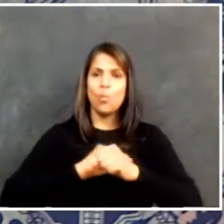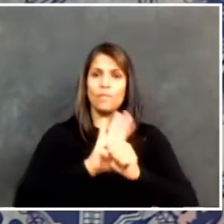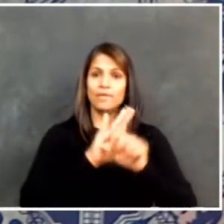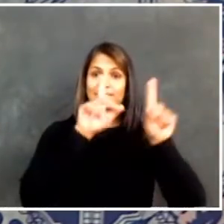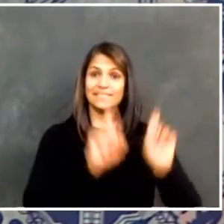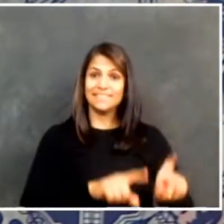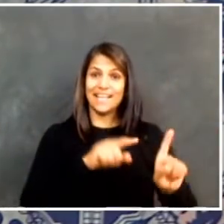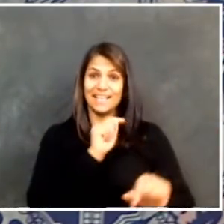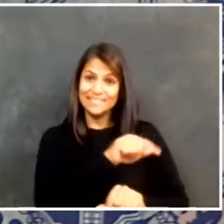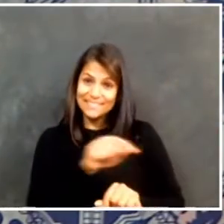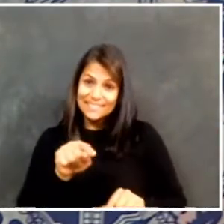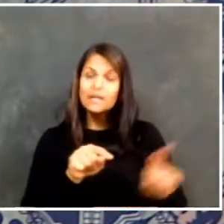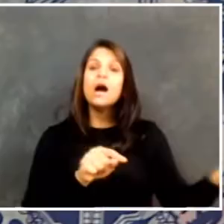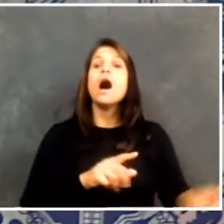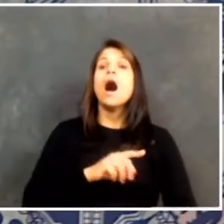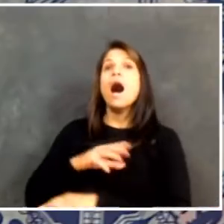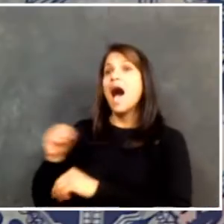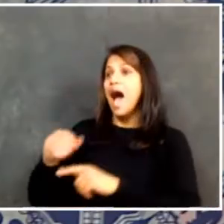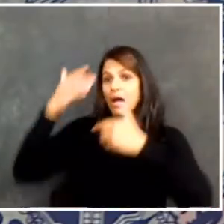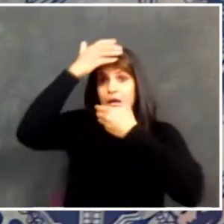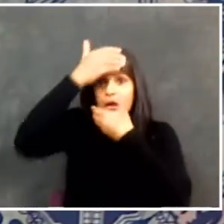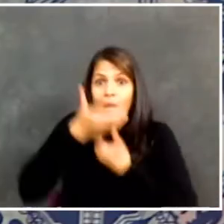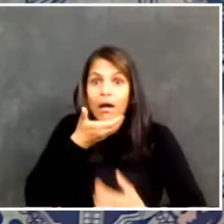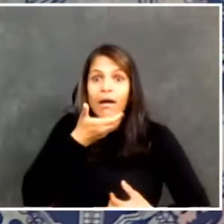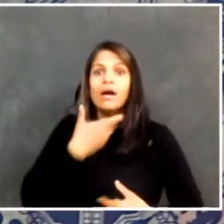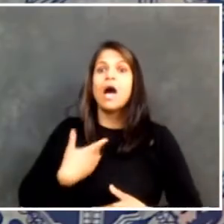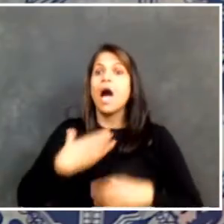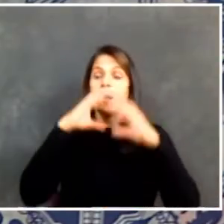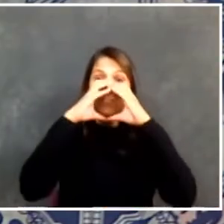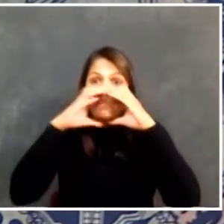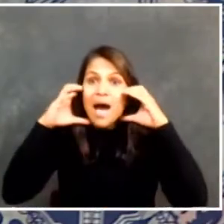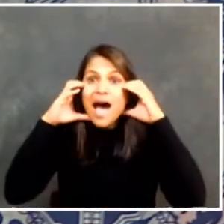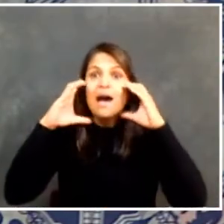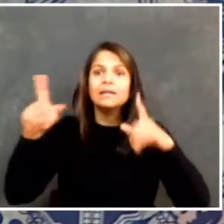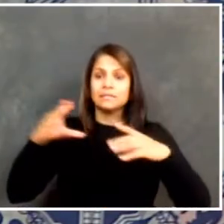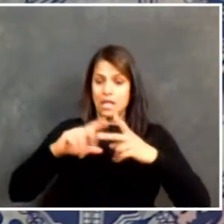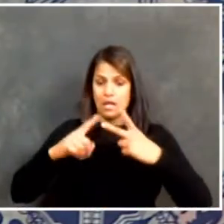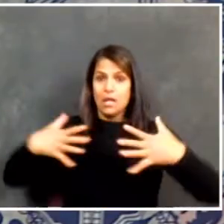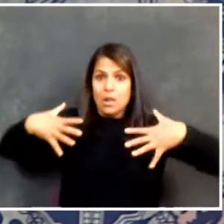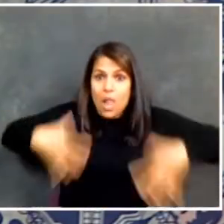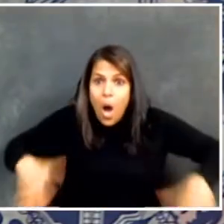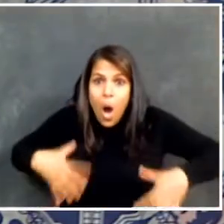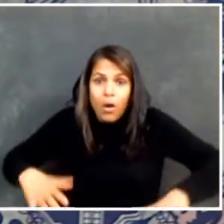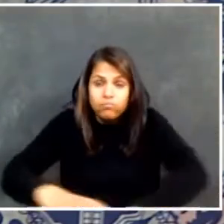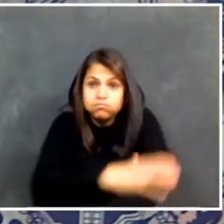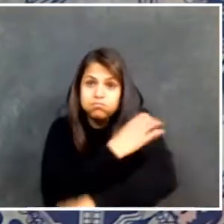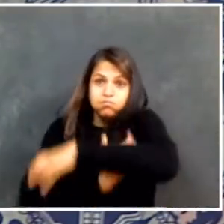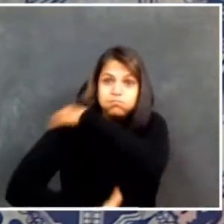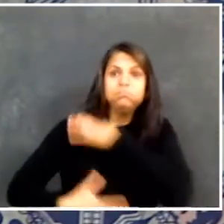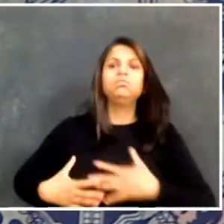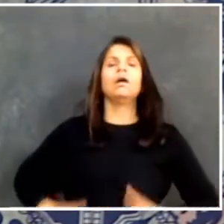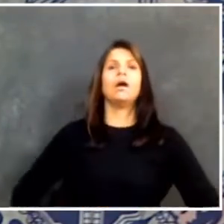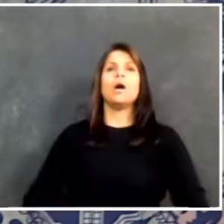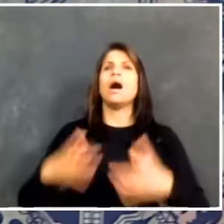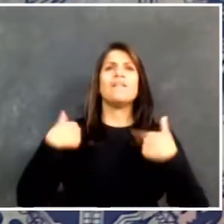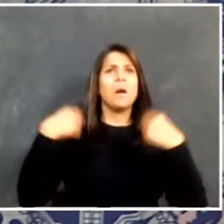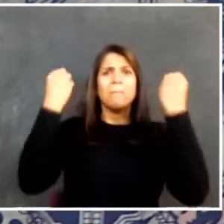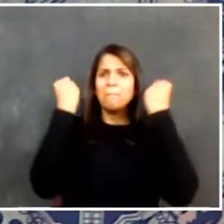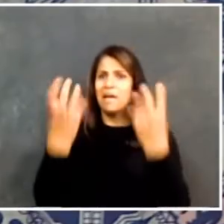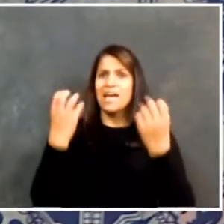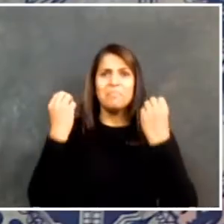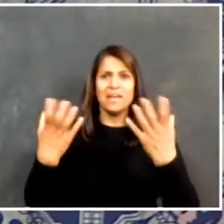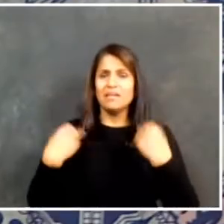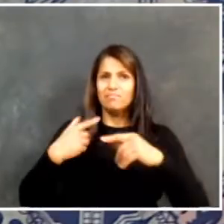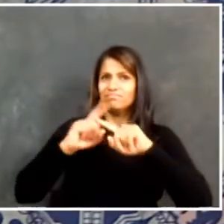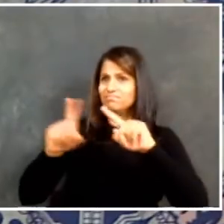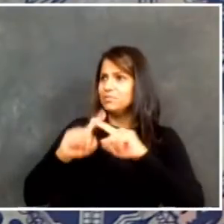before I went to the factory that produces, the first one that was producing the face shields in the Brooklyn Navy Yard, it was